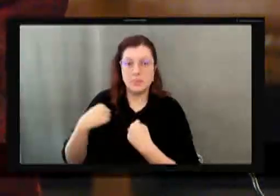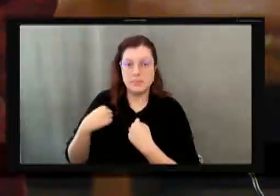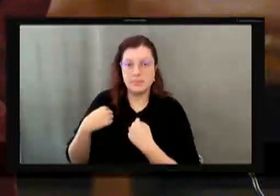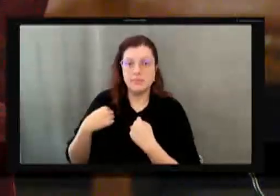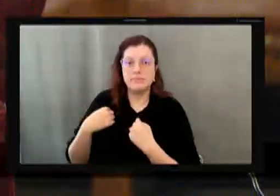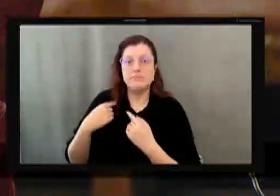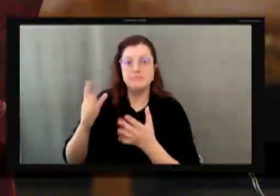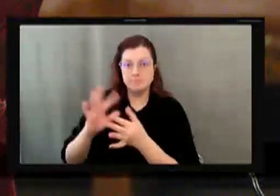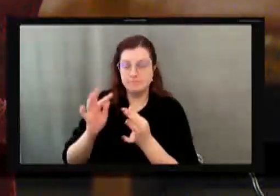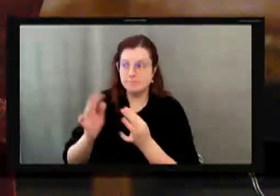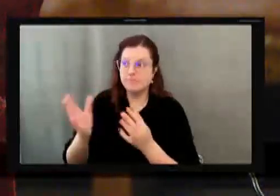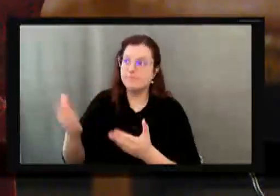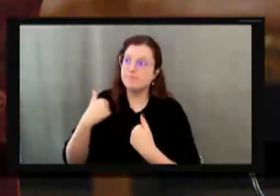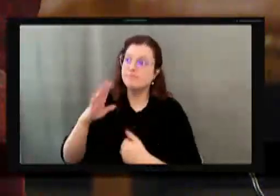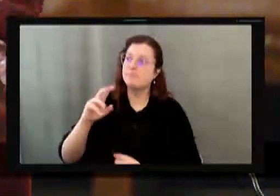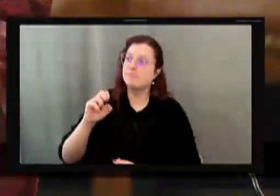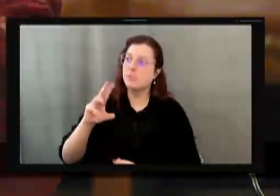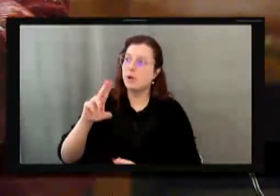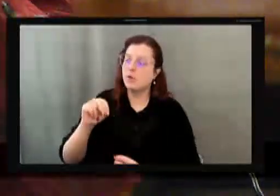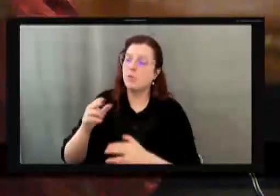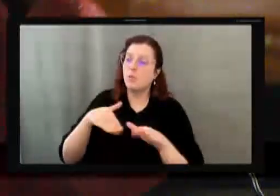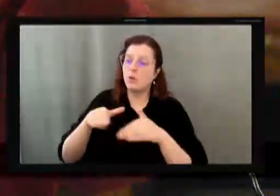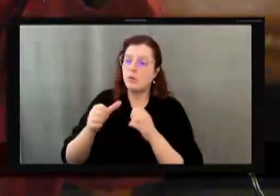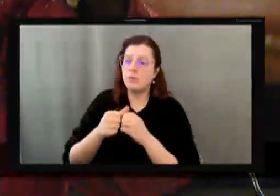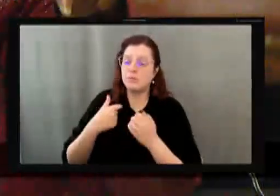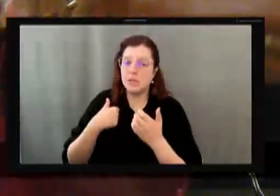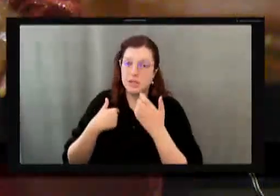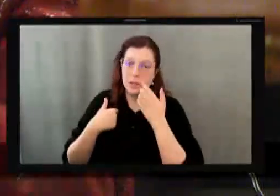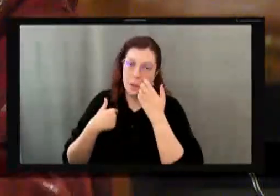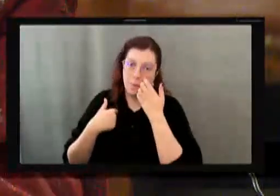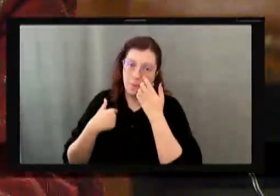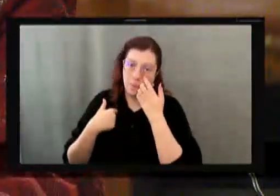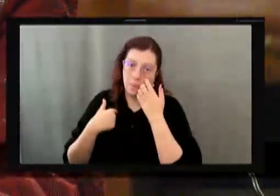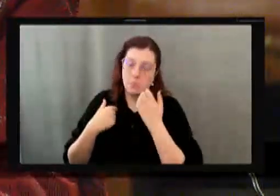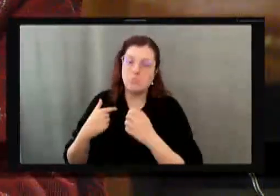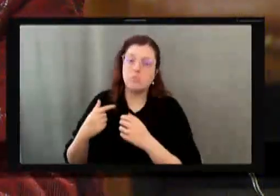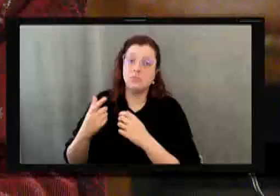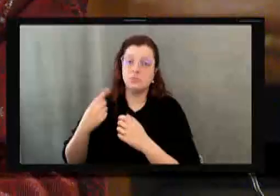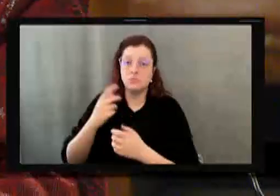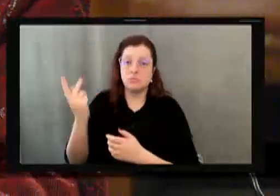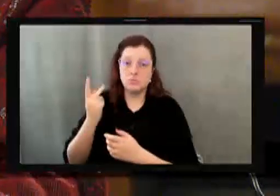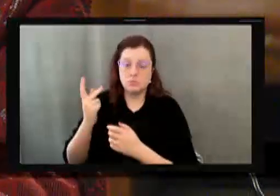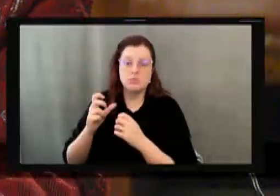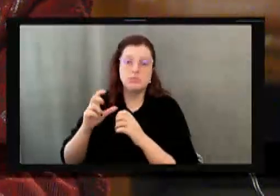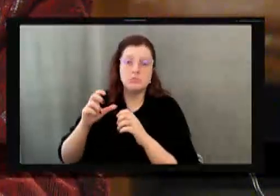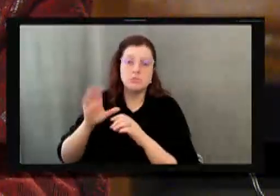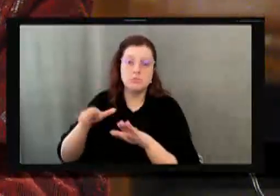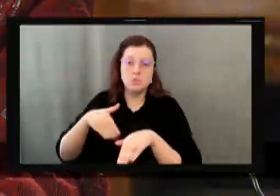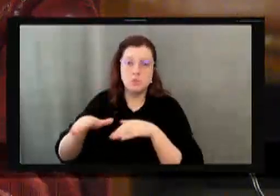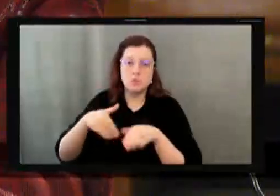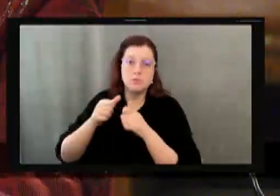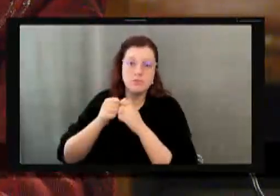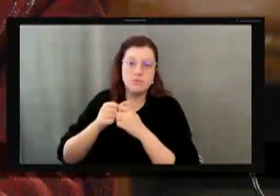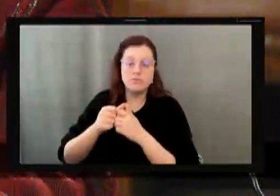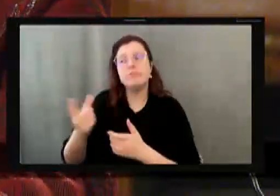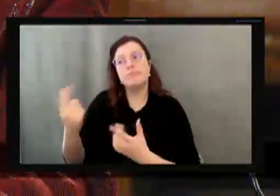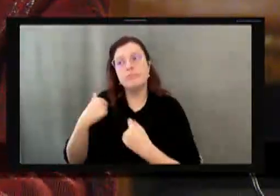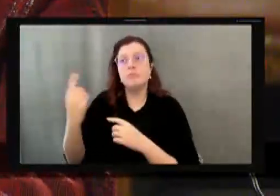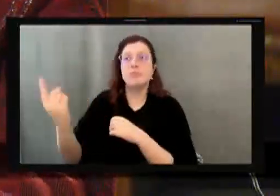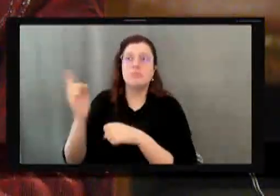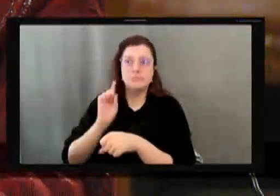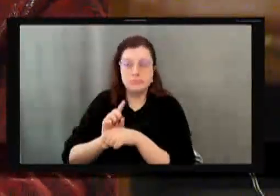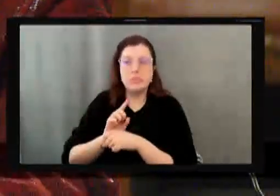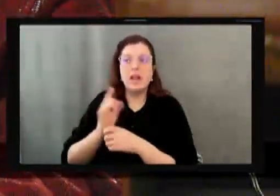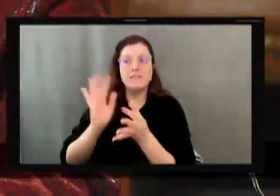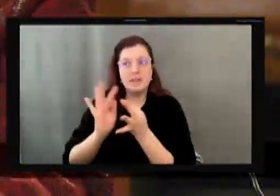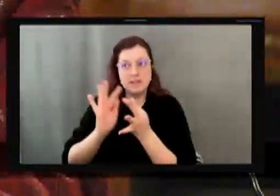Miss Brown, walk with me. He walked with me with his arm in the crutch, and he said, Miss Brown, keep going down and speaking out. Now, that was a rough and